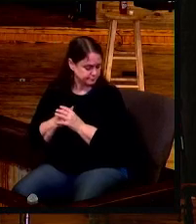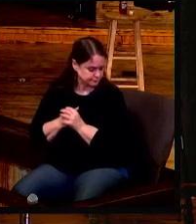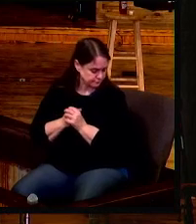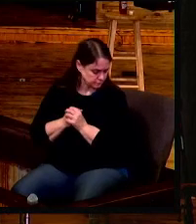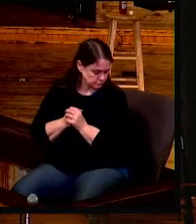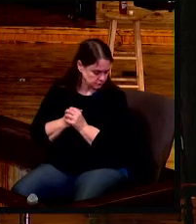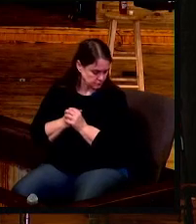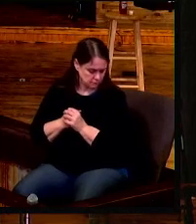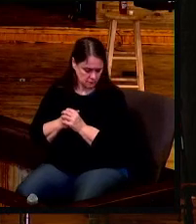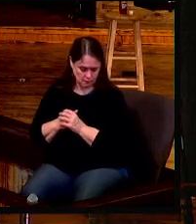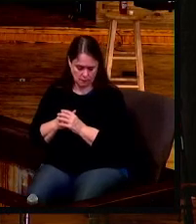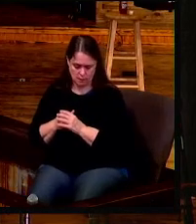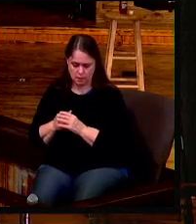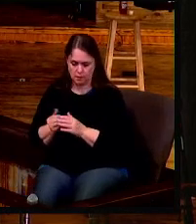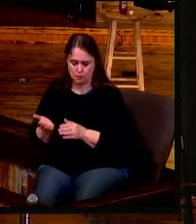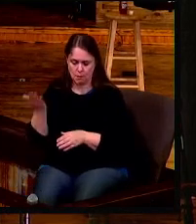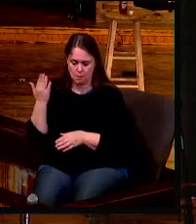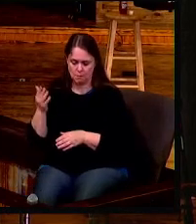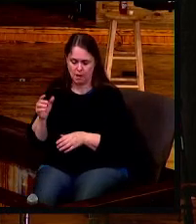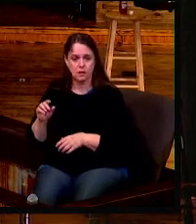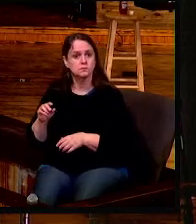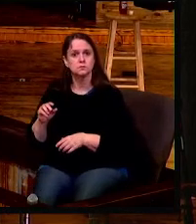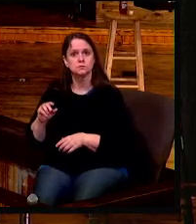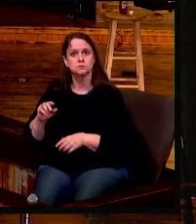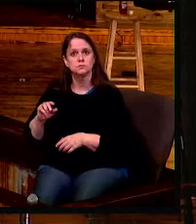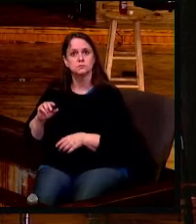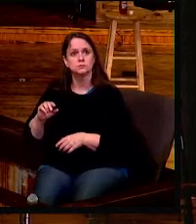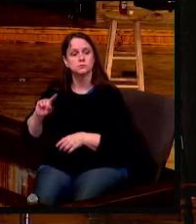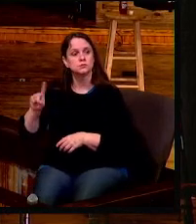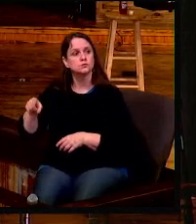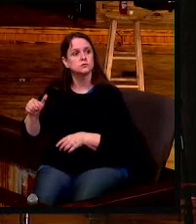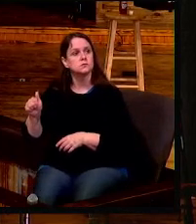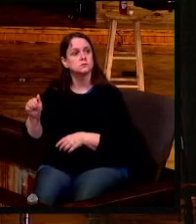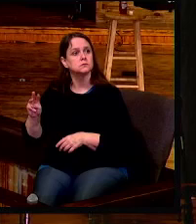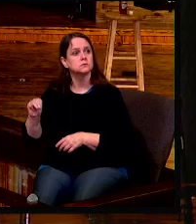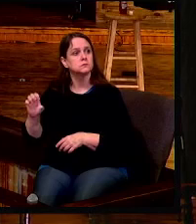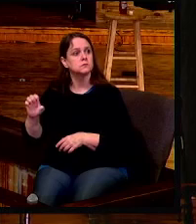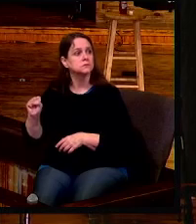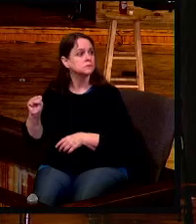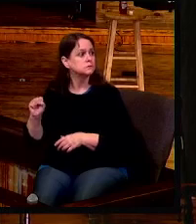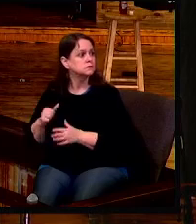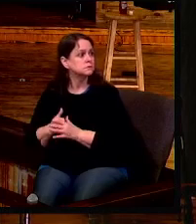So flip back over to the book of James,